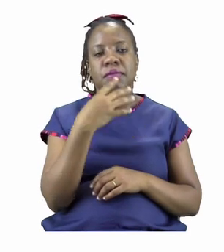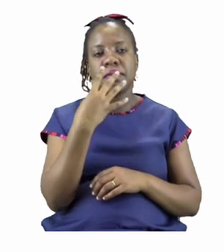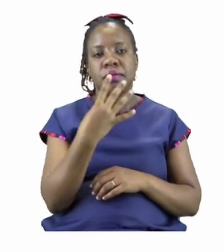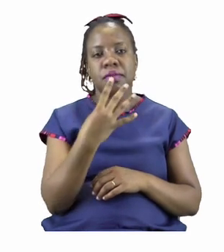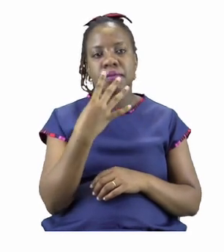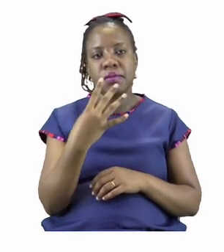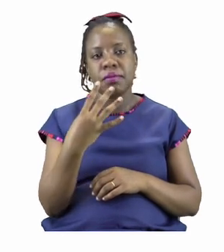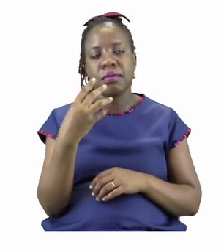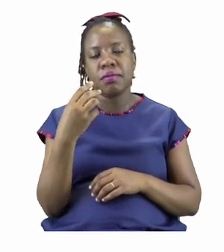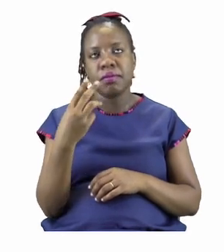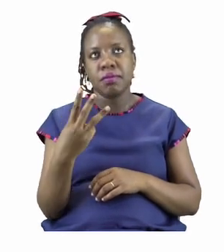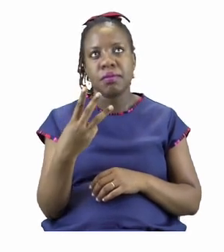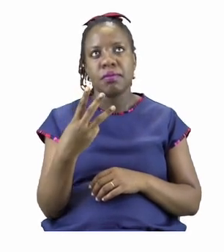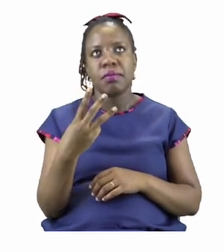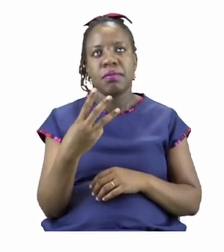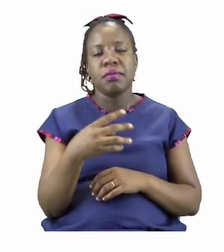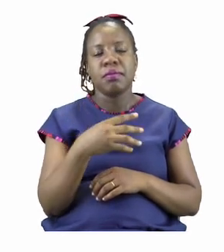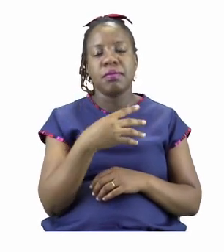443,